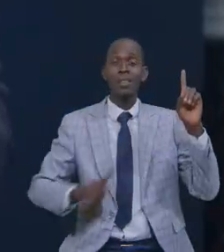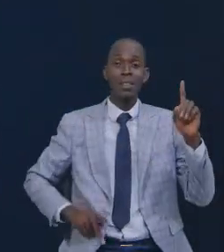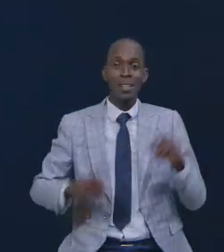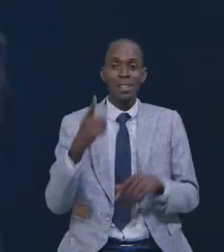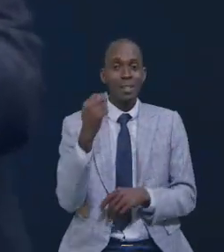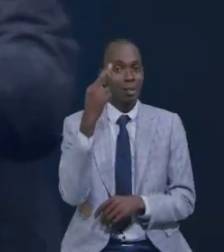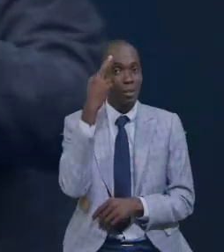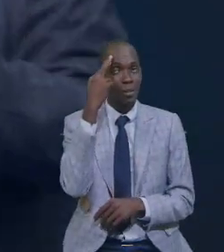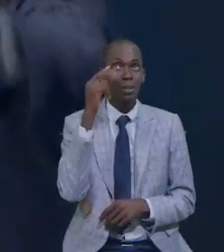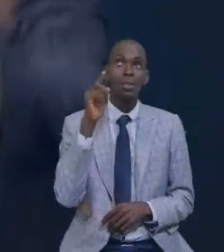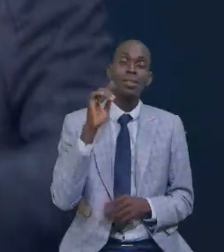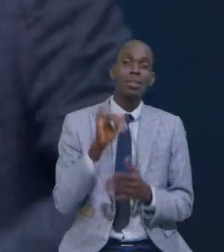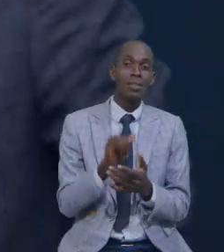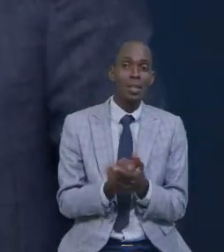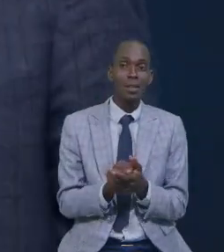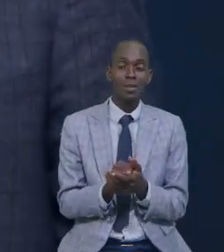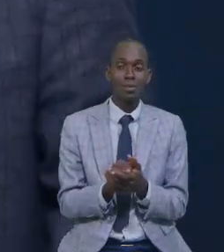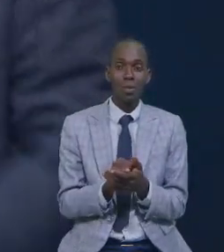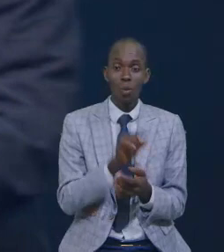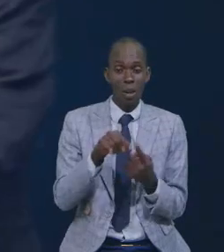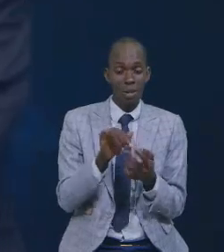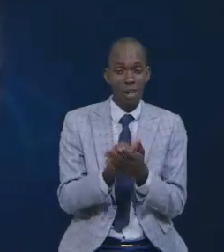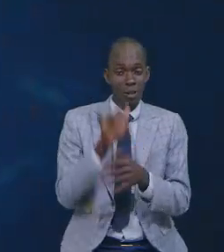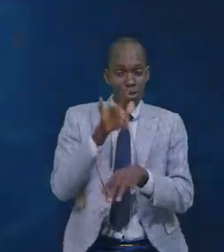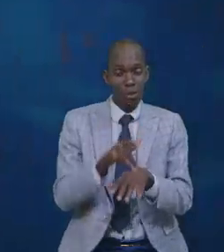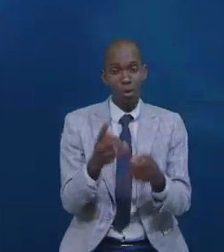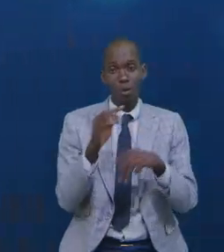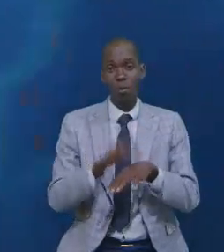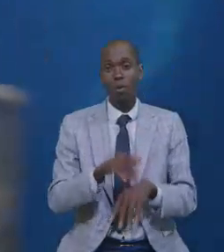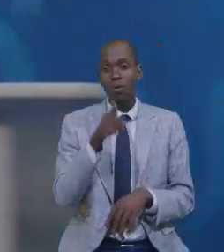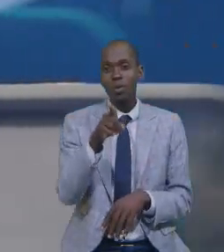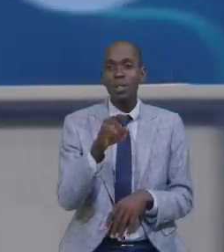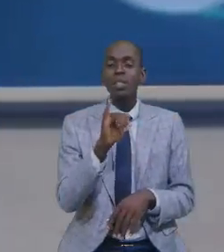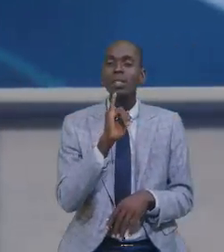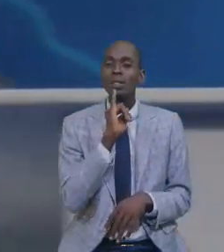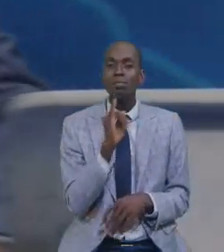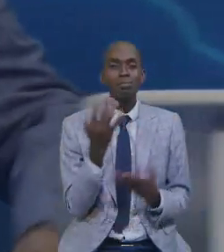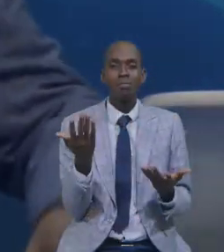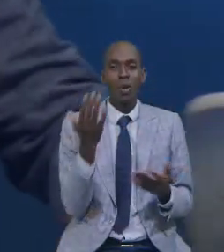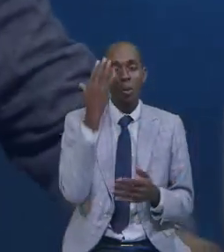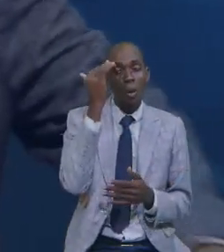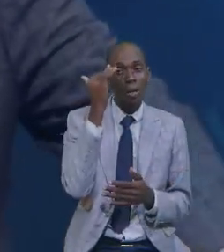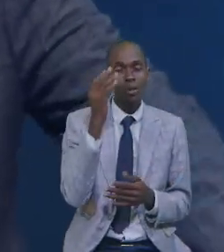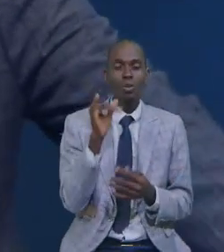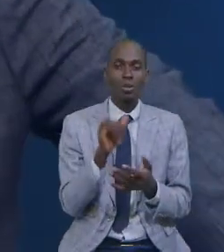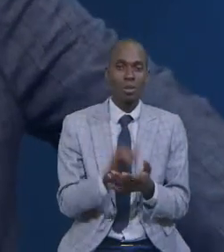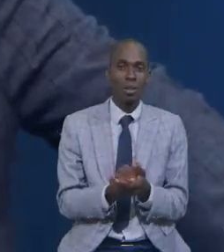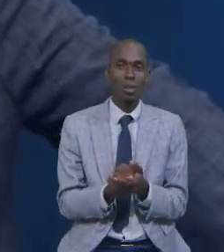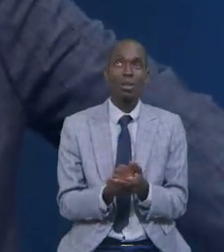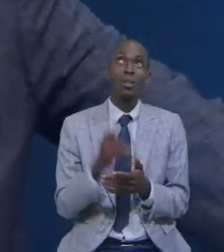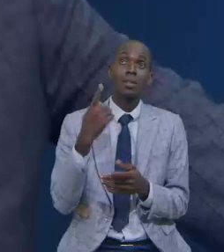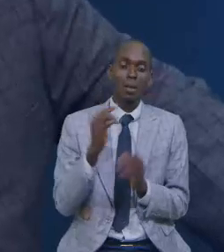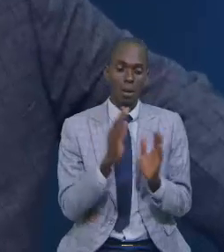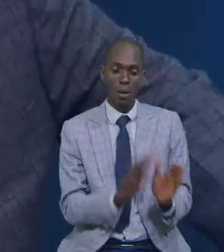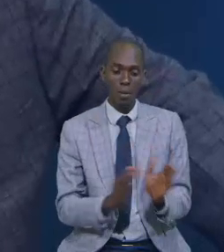reason why that touch comes upon you is so that that plan he has